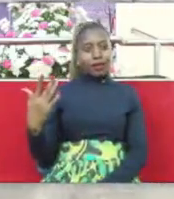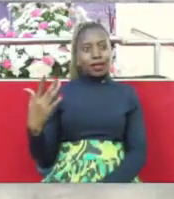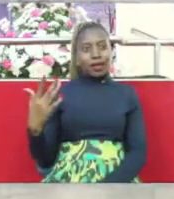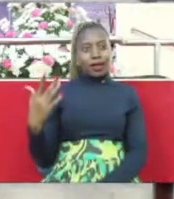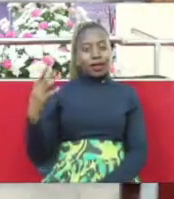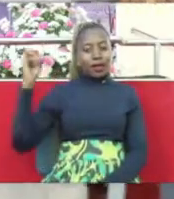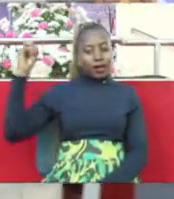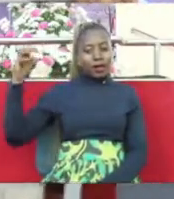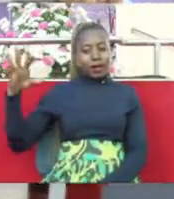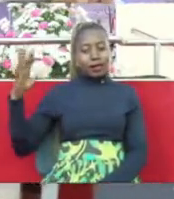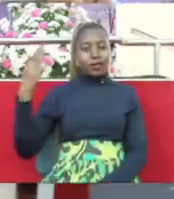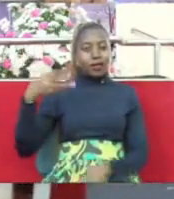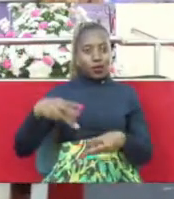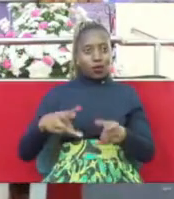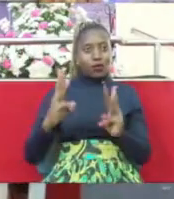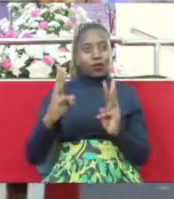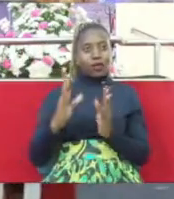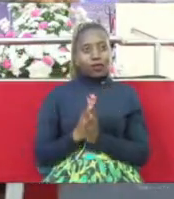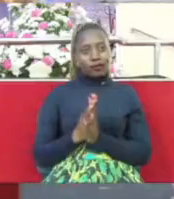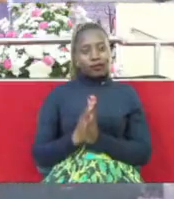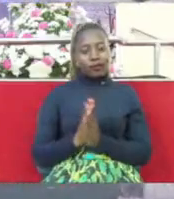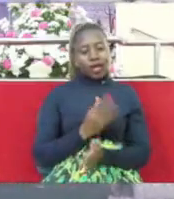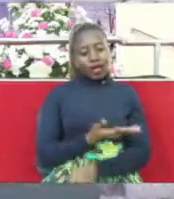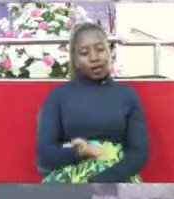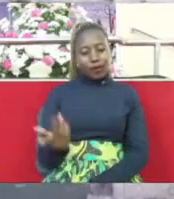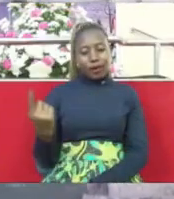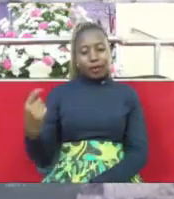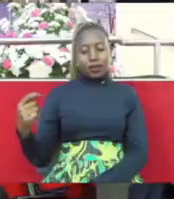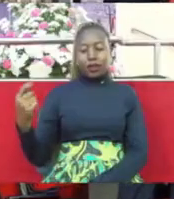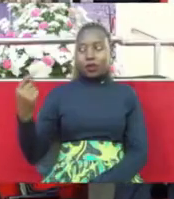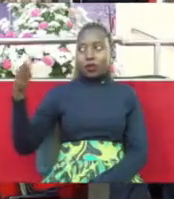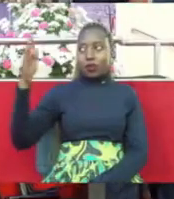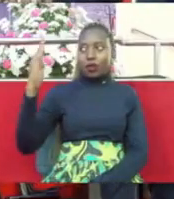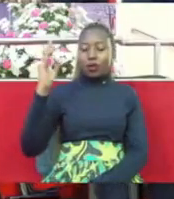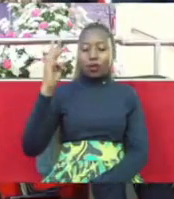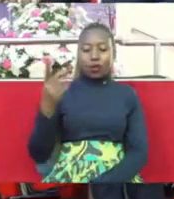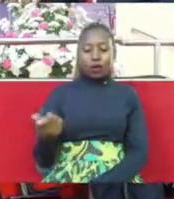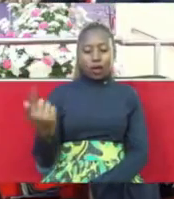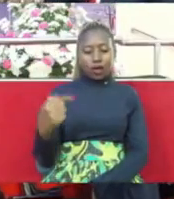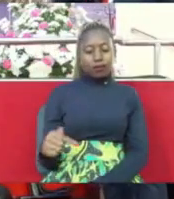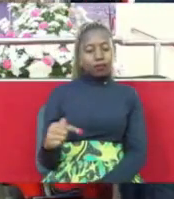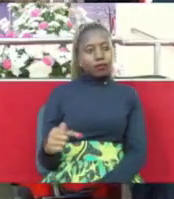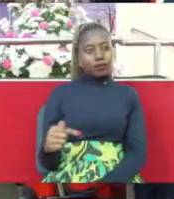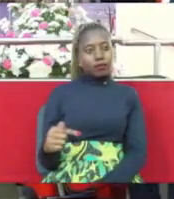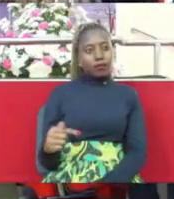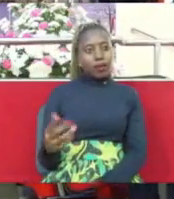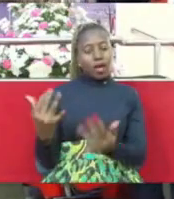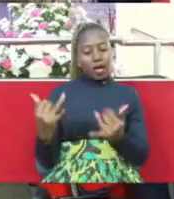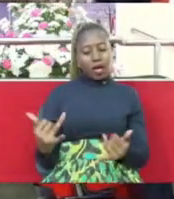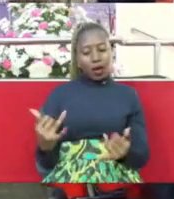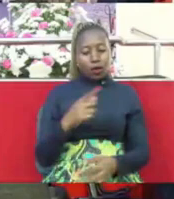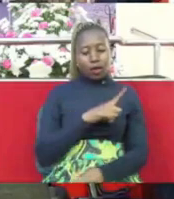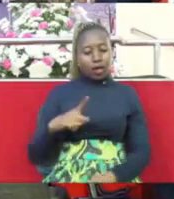Ungepiga makofi kama vyombo vya stima maana hukuwa navyo. And the presence of the Lord would come. Na uwepo wa Bwana ungelishuka. Now that the Lord has blessed us.